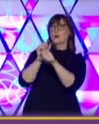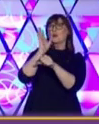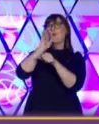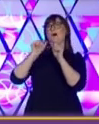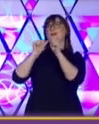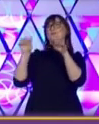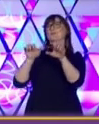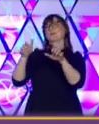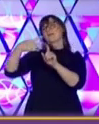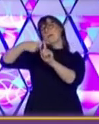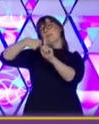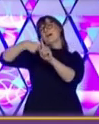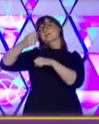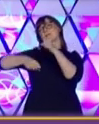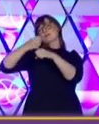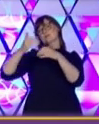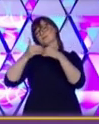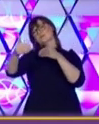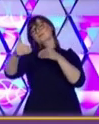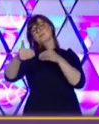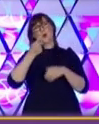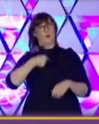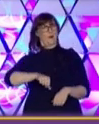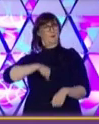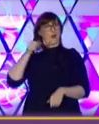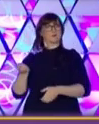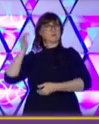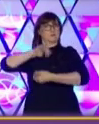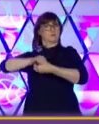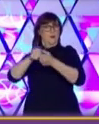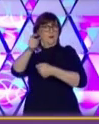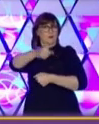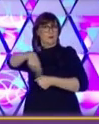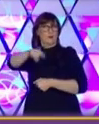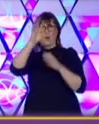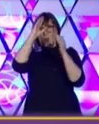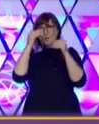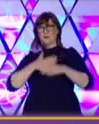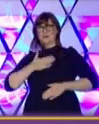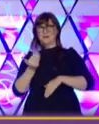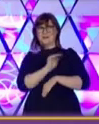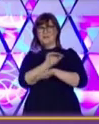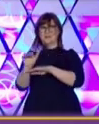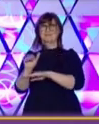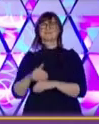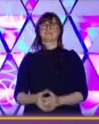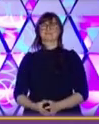in the months and the years to come. We're proud to be working with you, and I hope you enjoy the rest of this event.